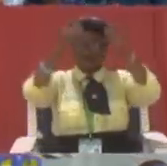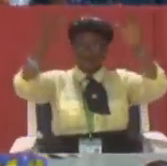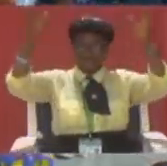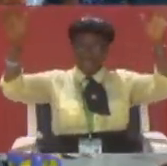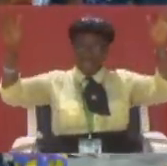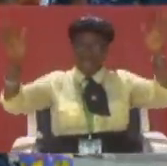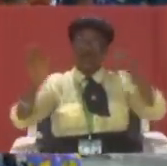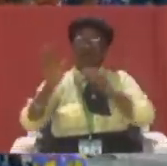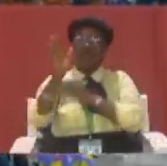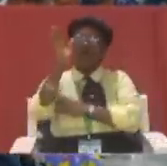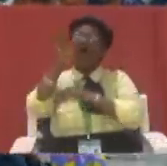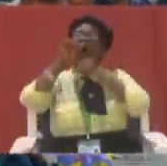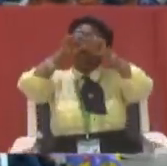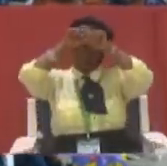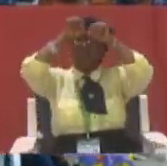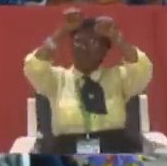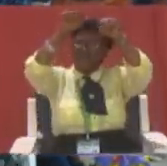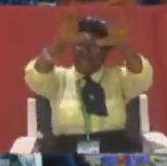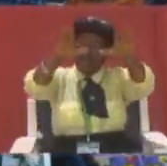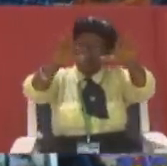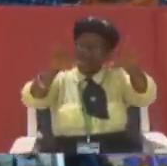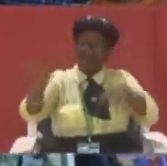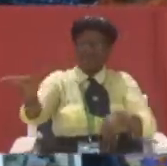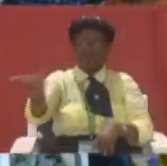God bless you. You may please be seated.